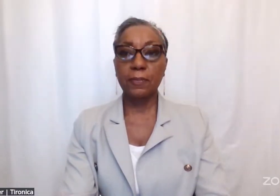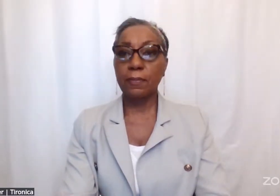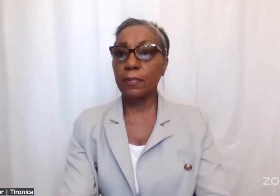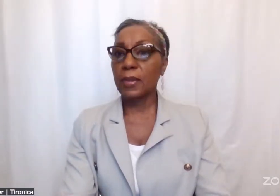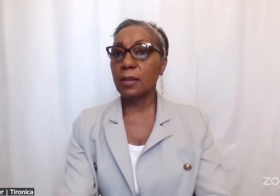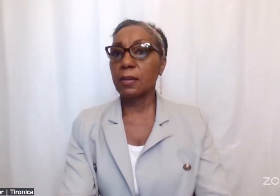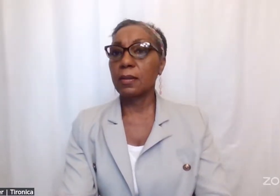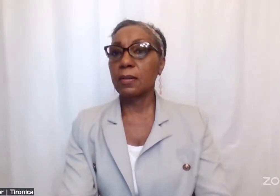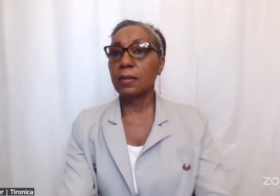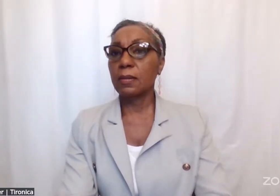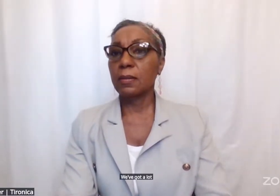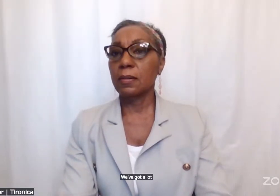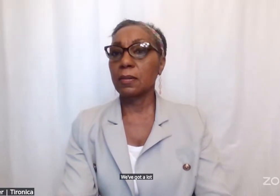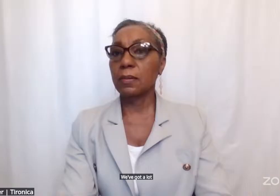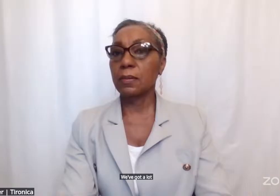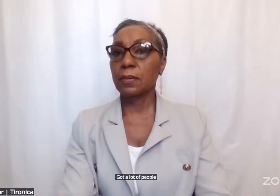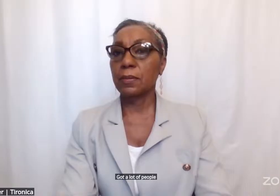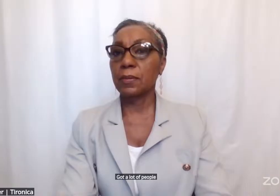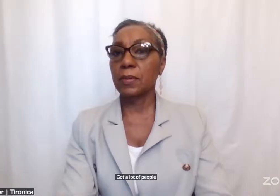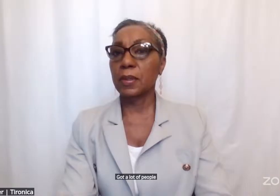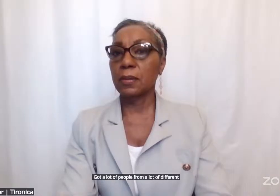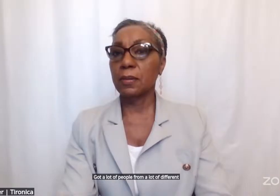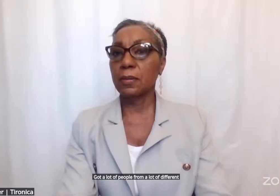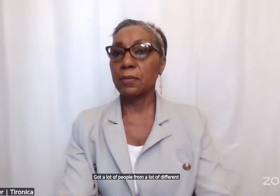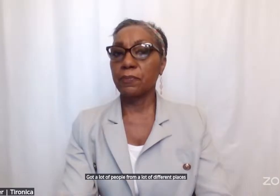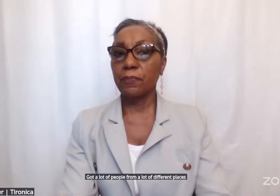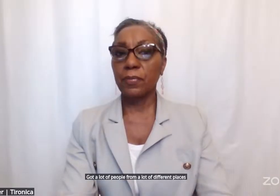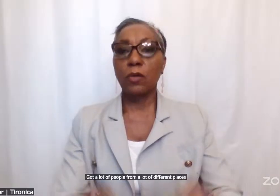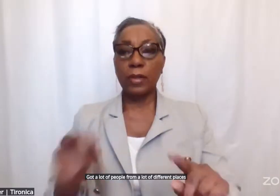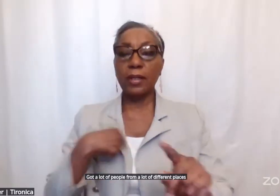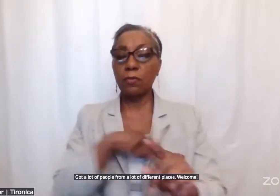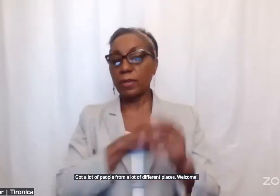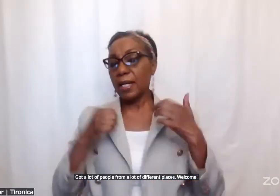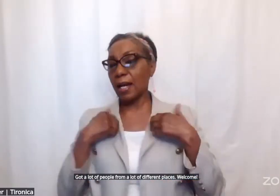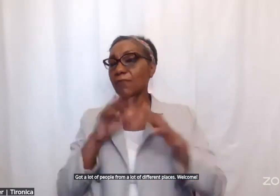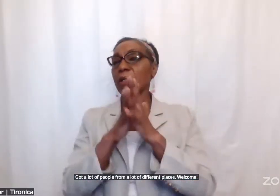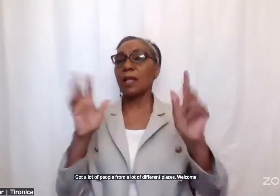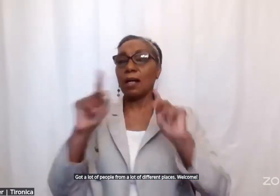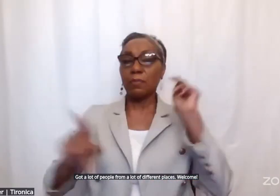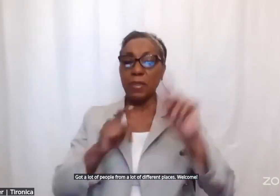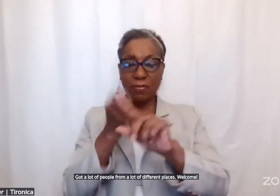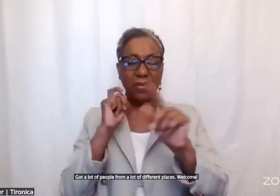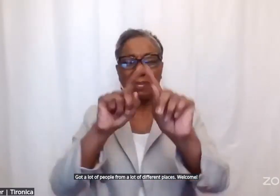We've got a lot of people from a lot of different places. Welcome.